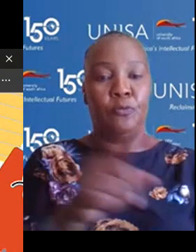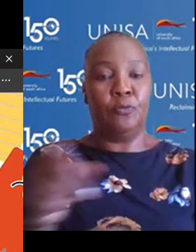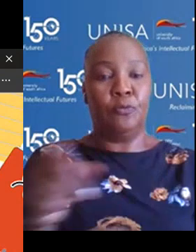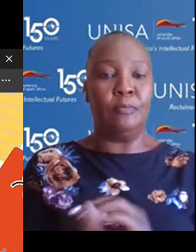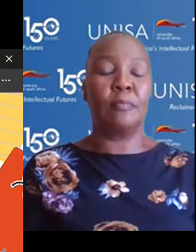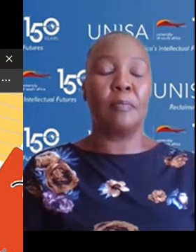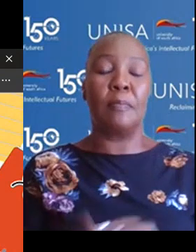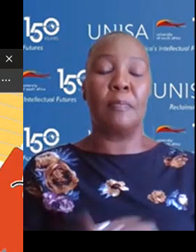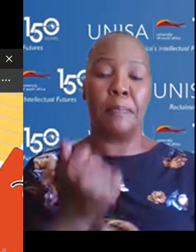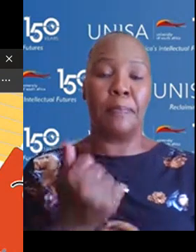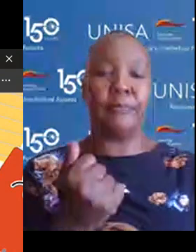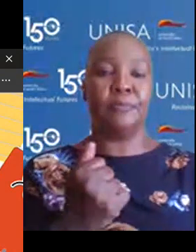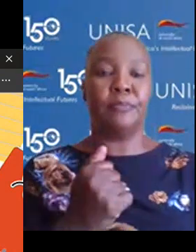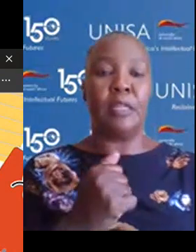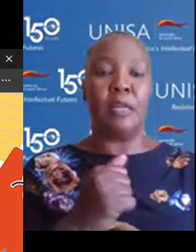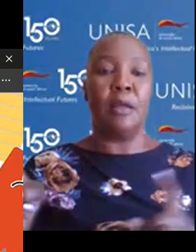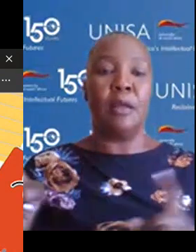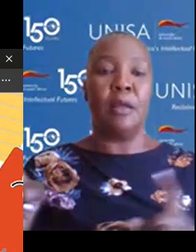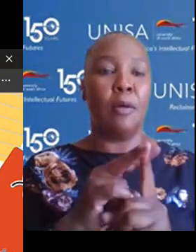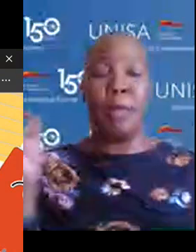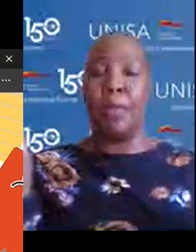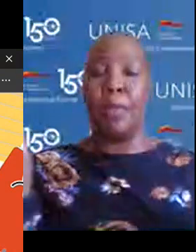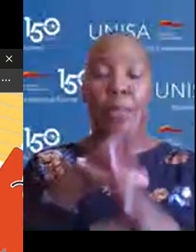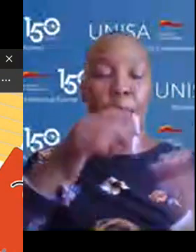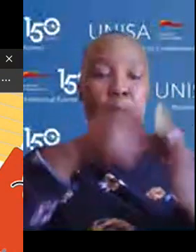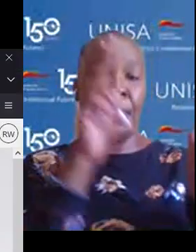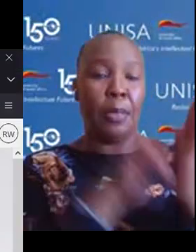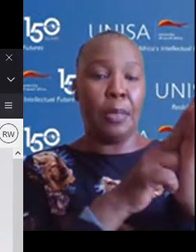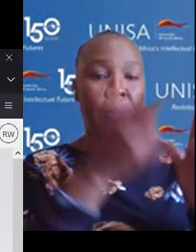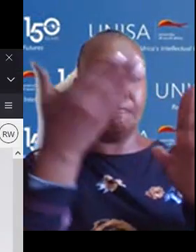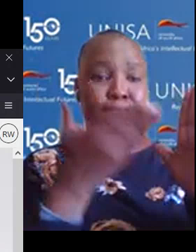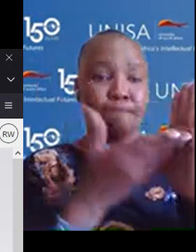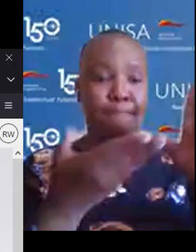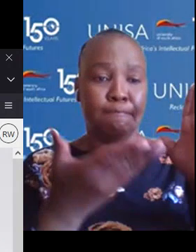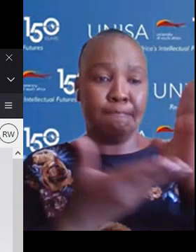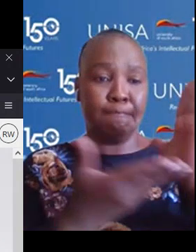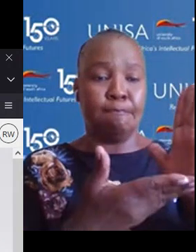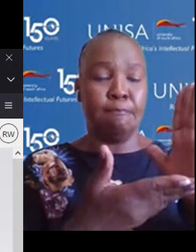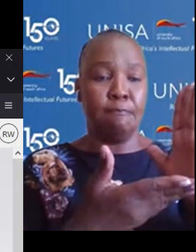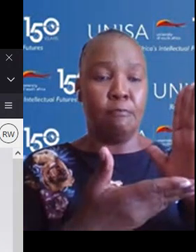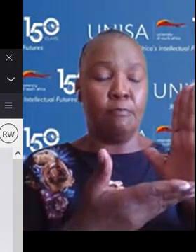please, if you're not seeing all the apps that we are seeing on our screen over here,